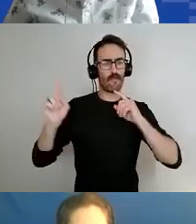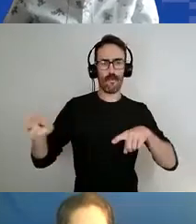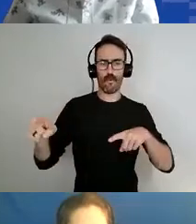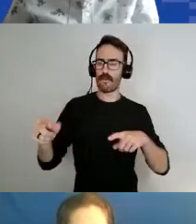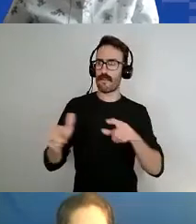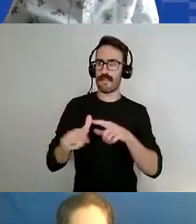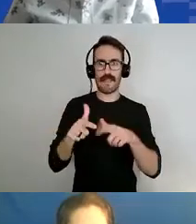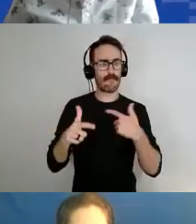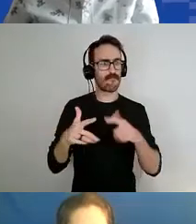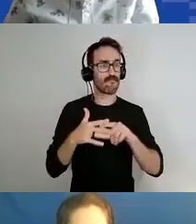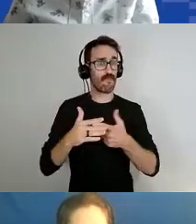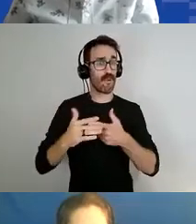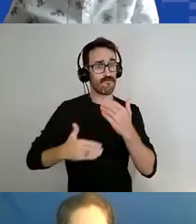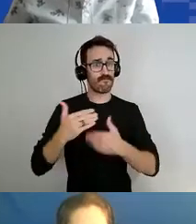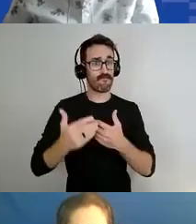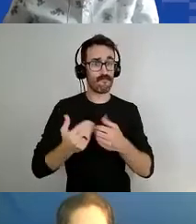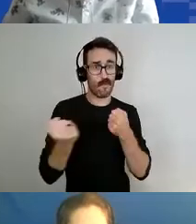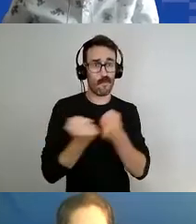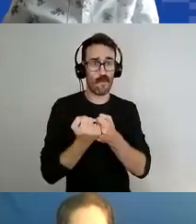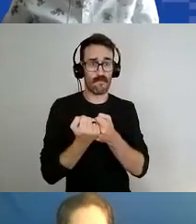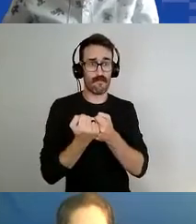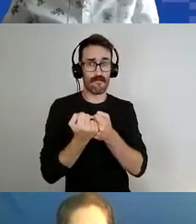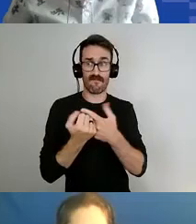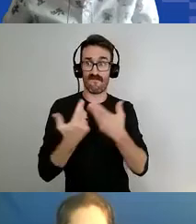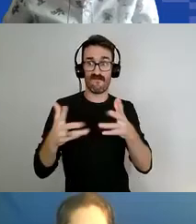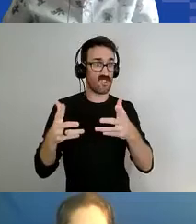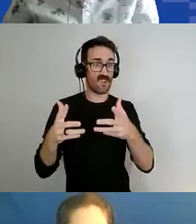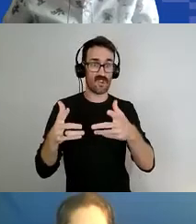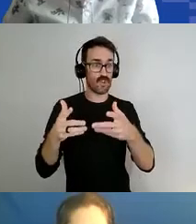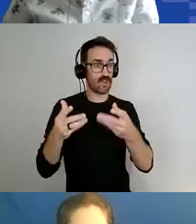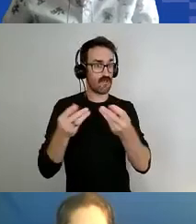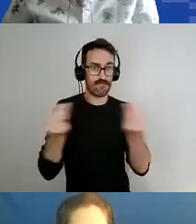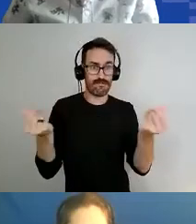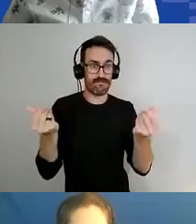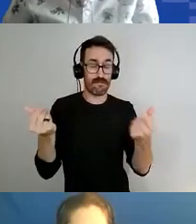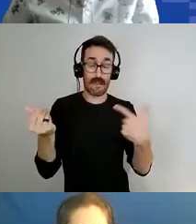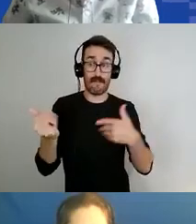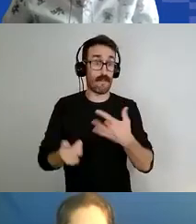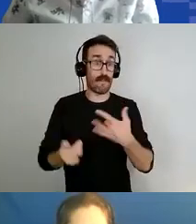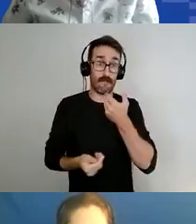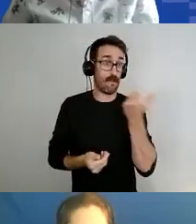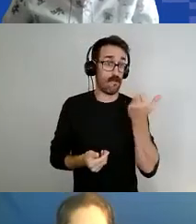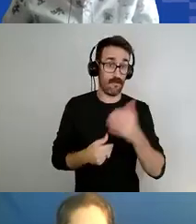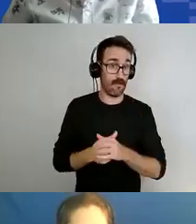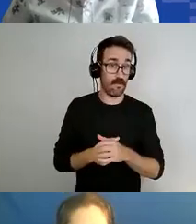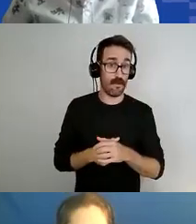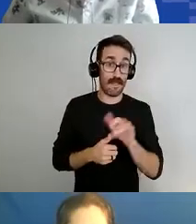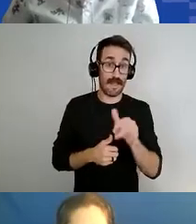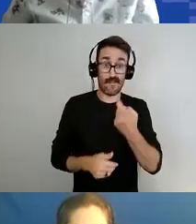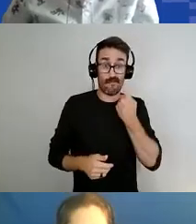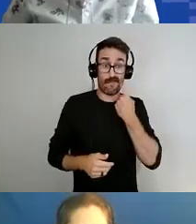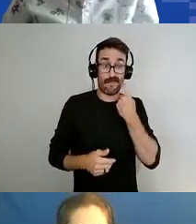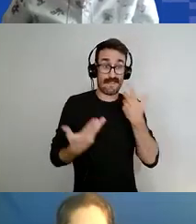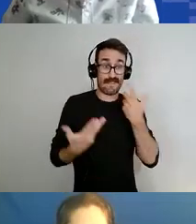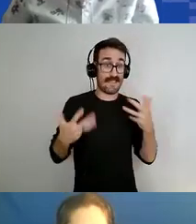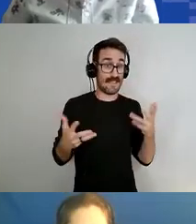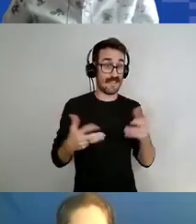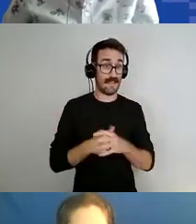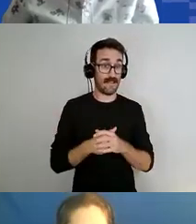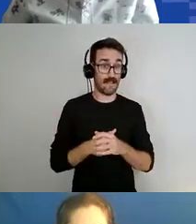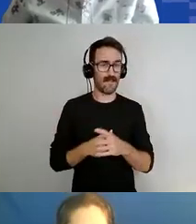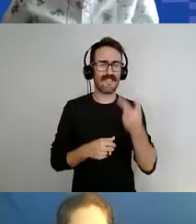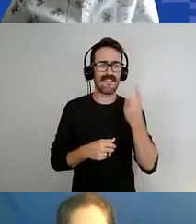And I have, and it's been dealt with. That's made me feel a lot better. And that's only been recently because we've seen